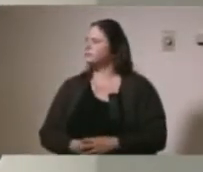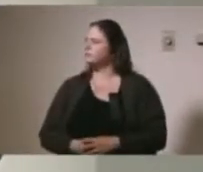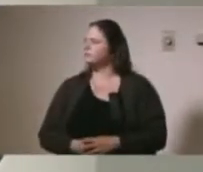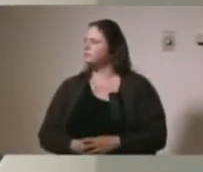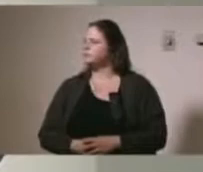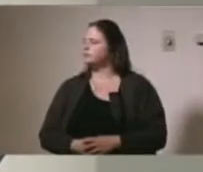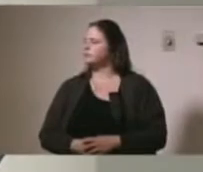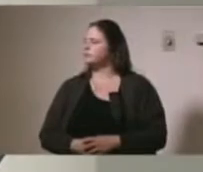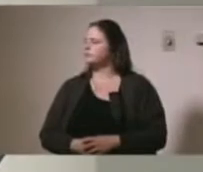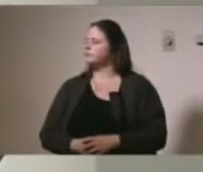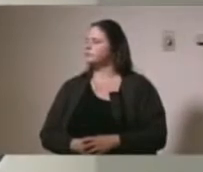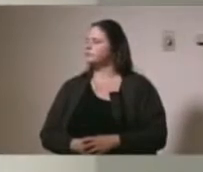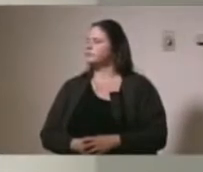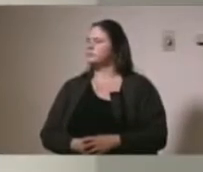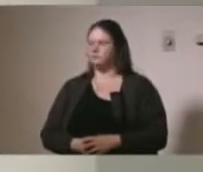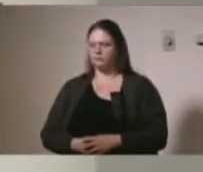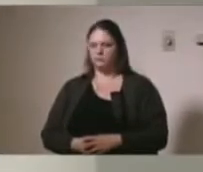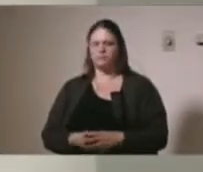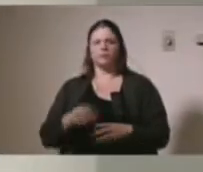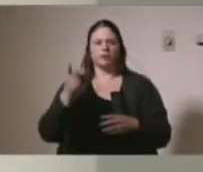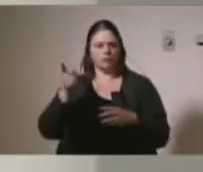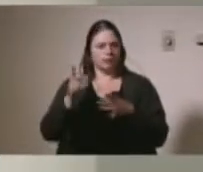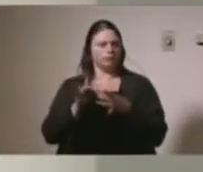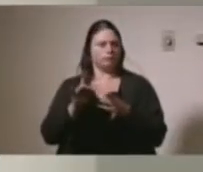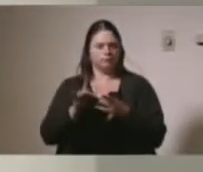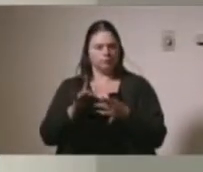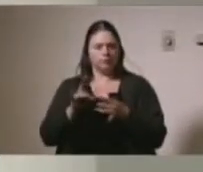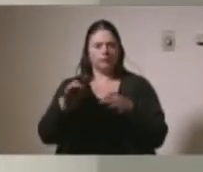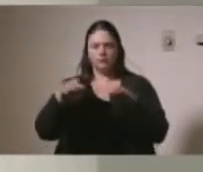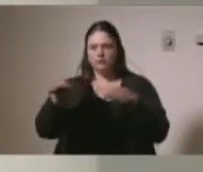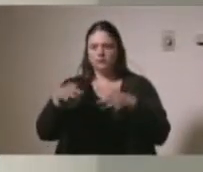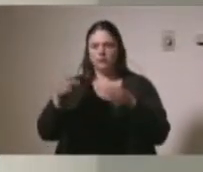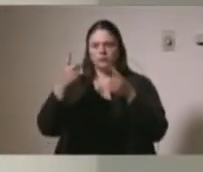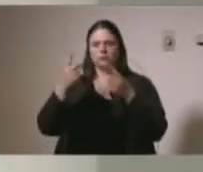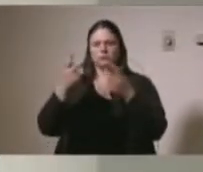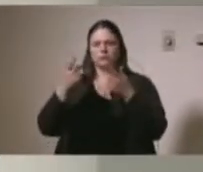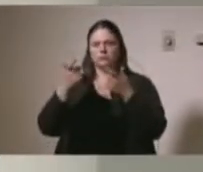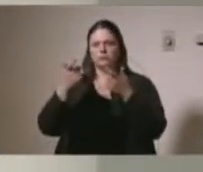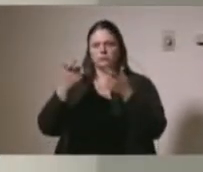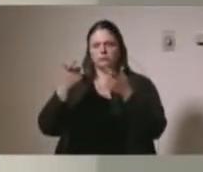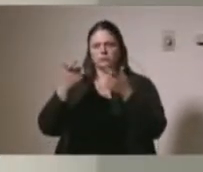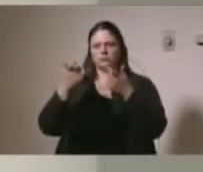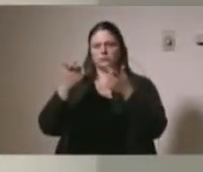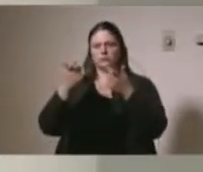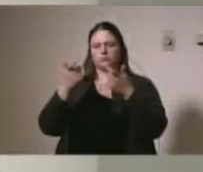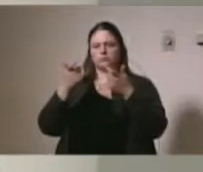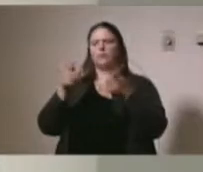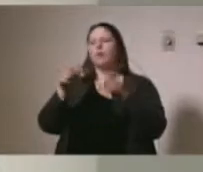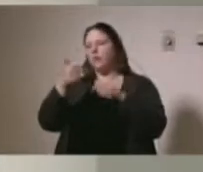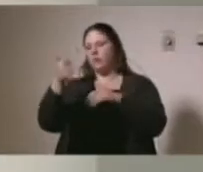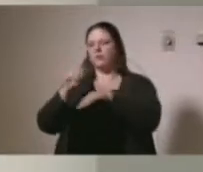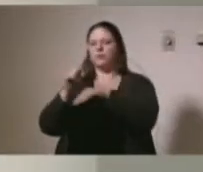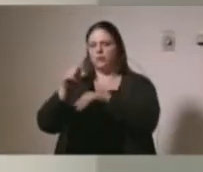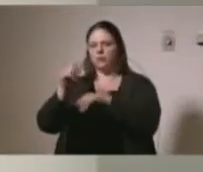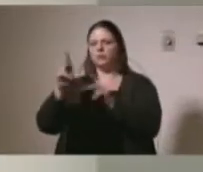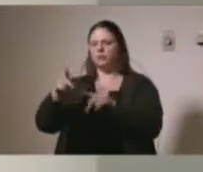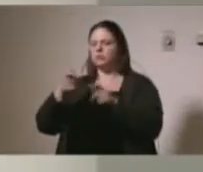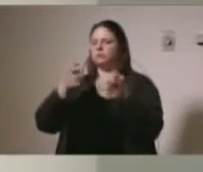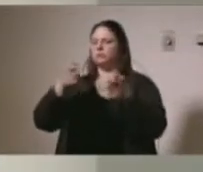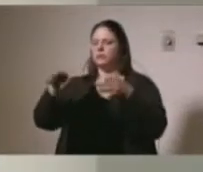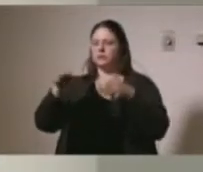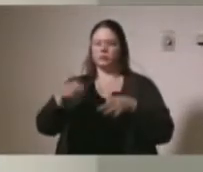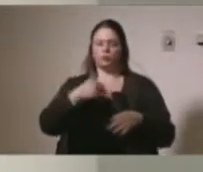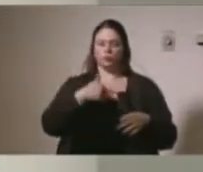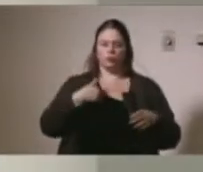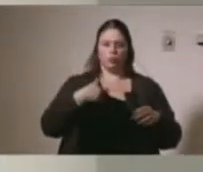The brother did the mapping of the two big regions, two big major regions in Canada, the Greater Toronto